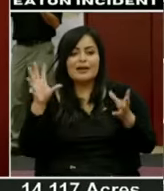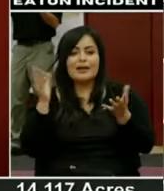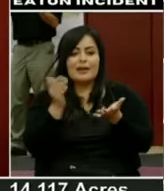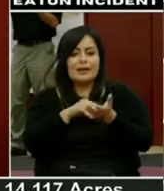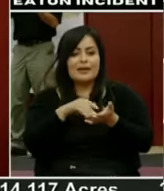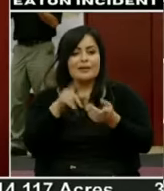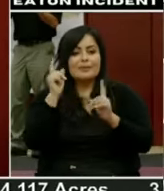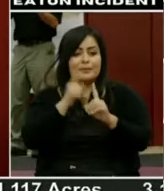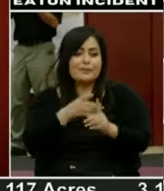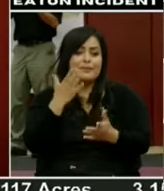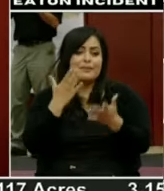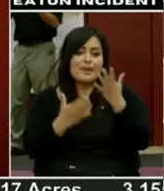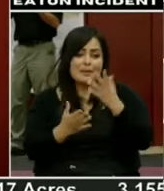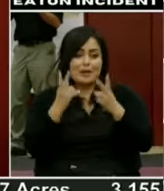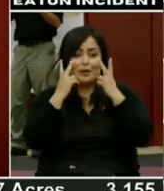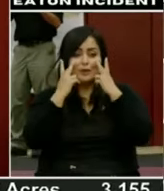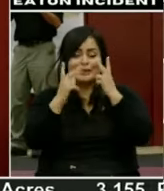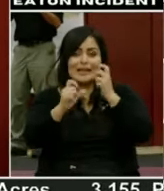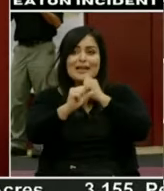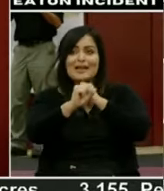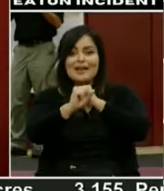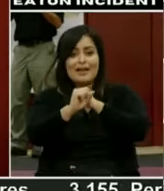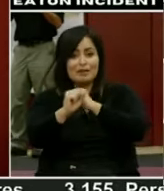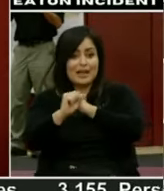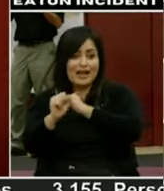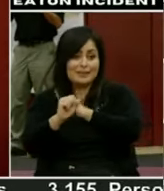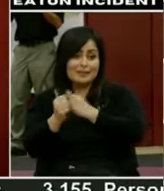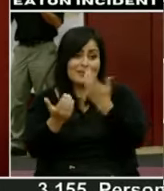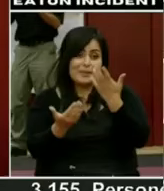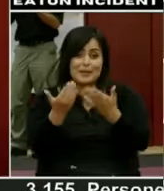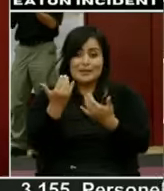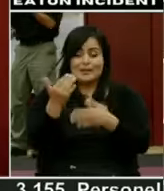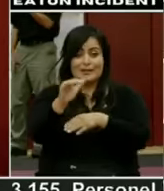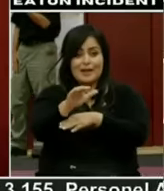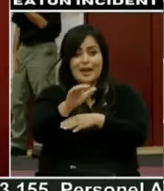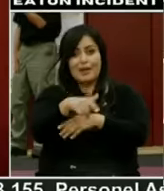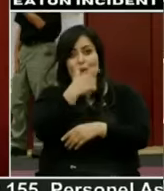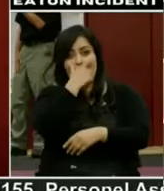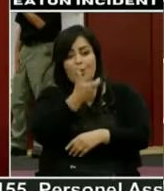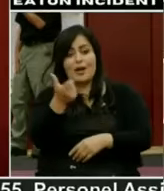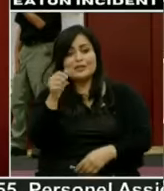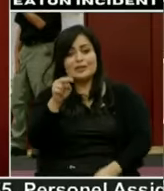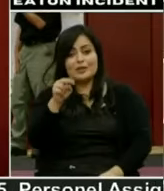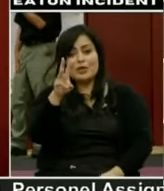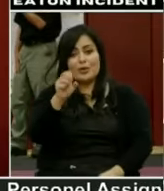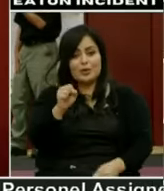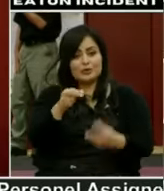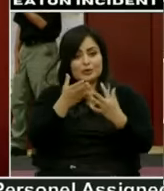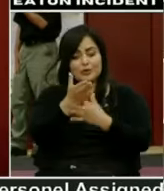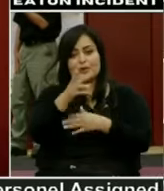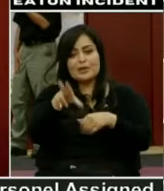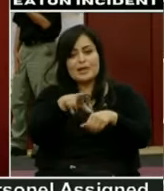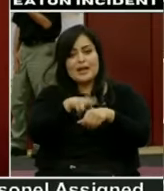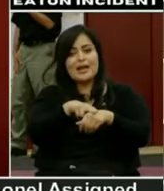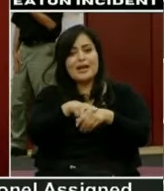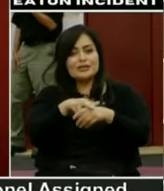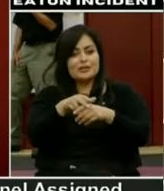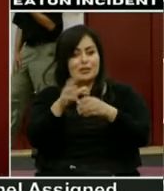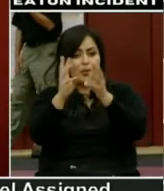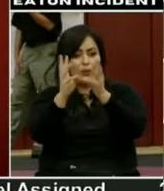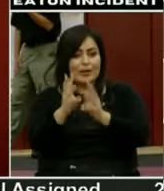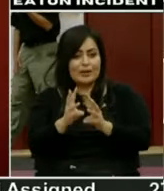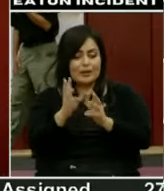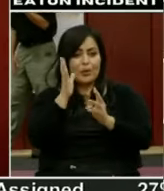may start seeing advertised as soon as this evening, if you're watching the news, that the National Weather Service is issuing what they